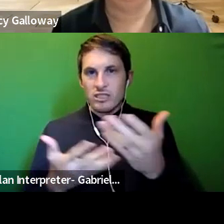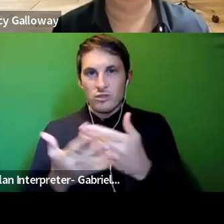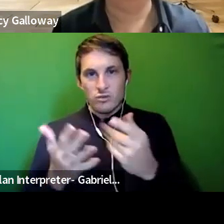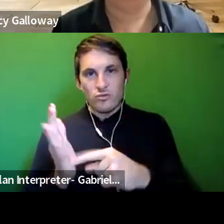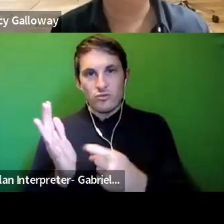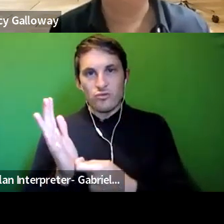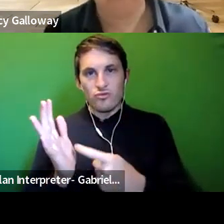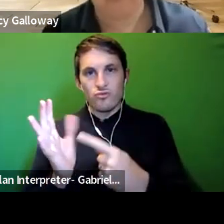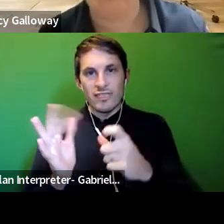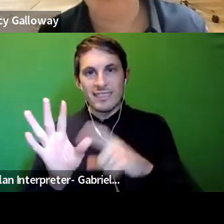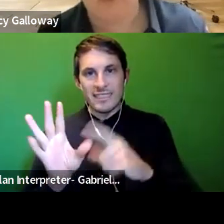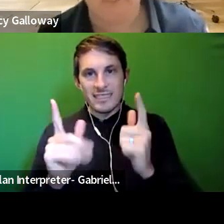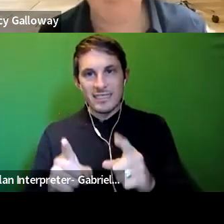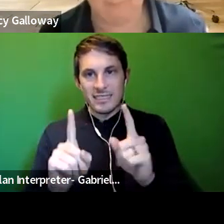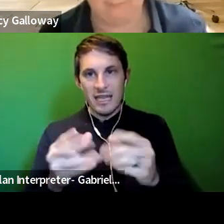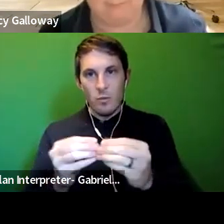please?